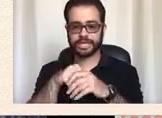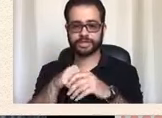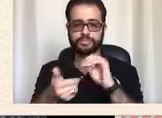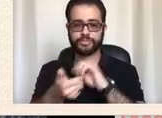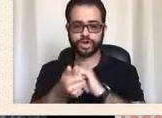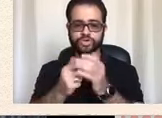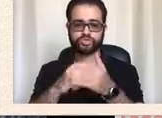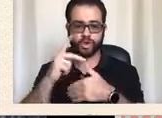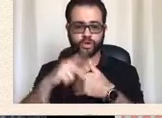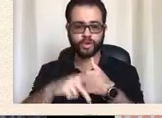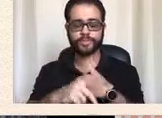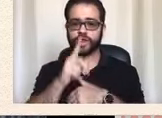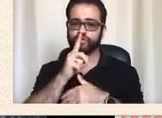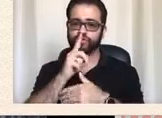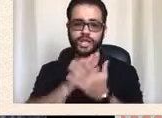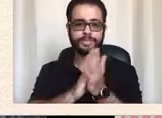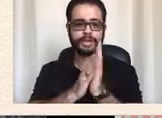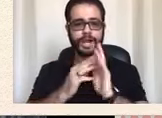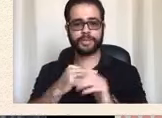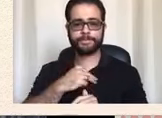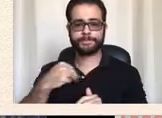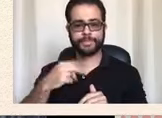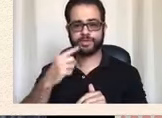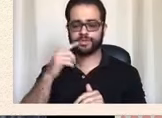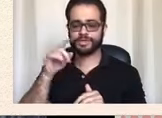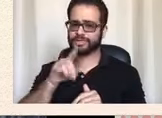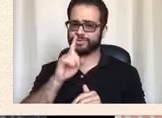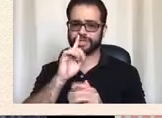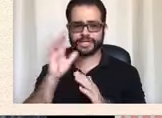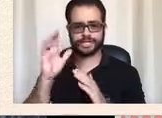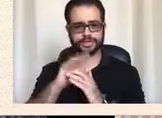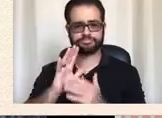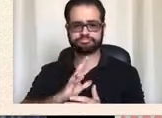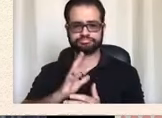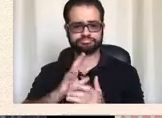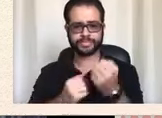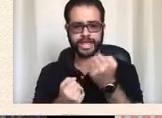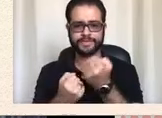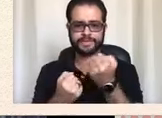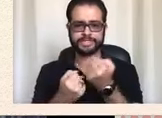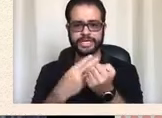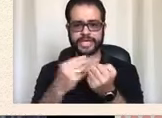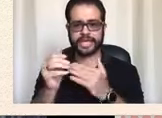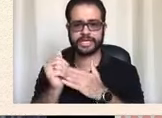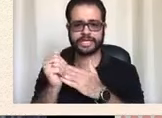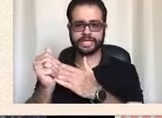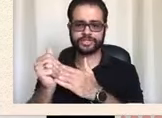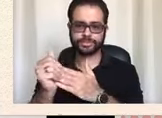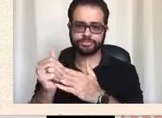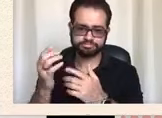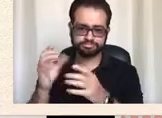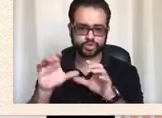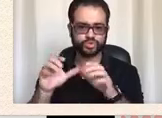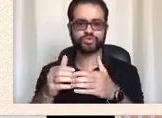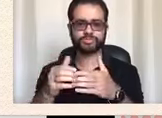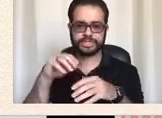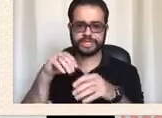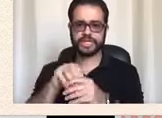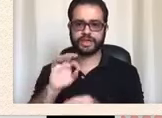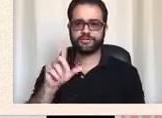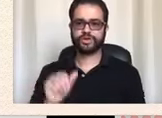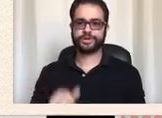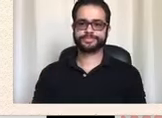a member of this very elite advocacy and leadership force within the state of Florida.